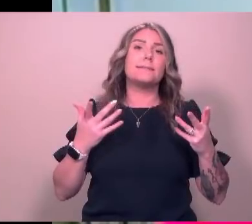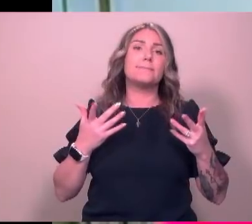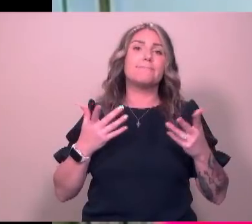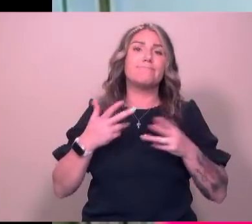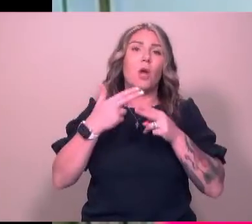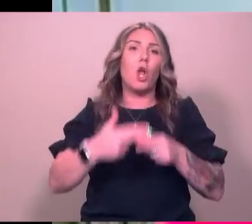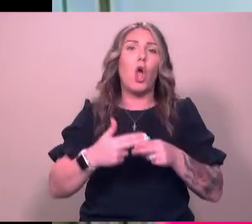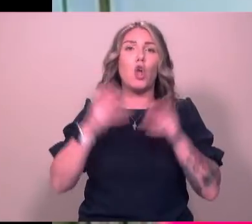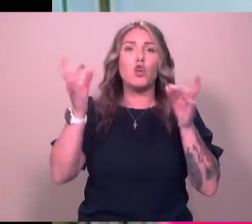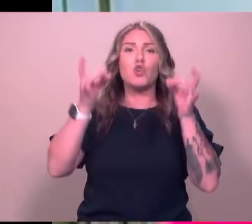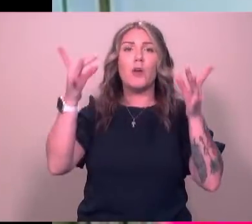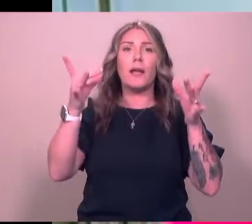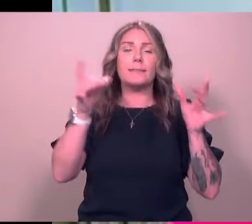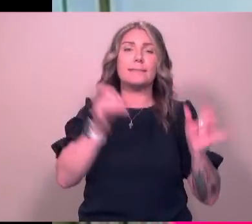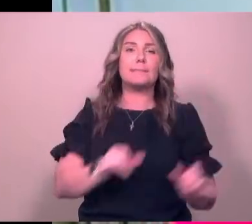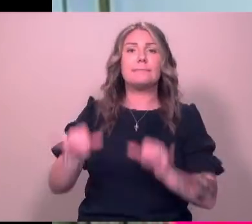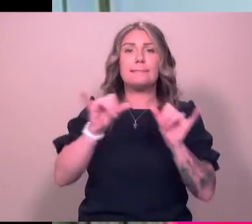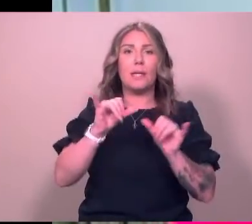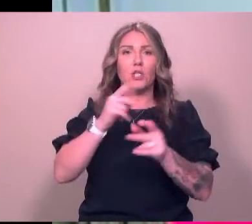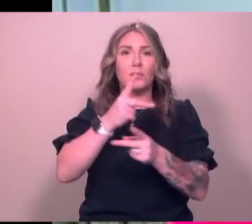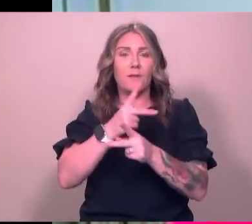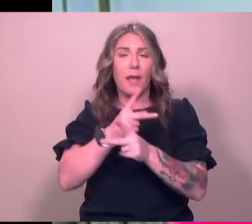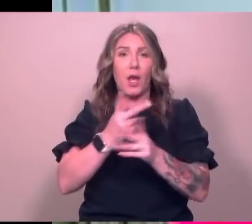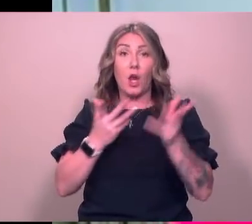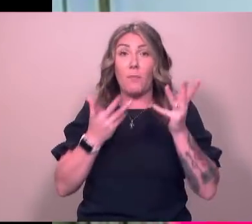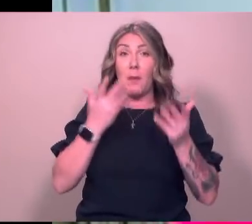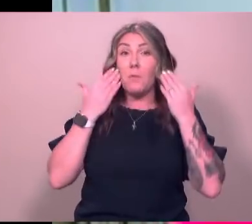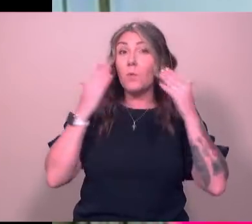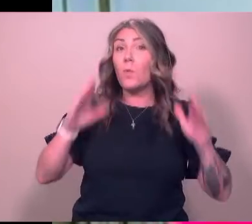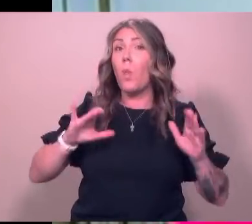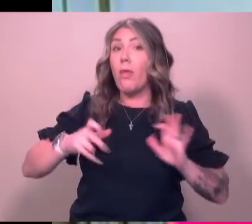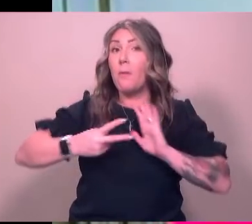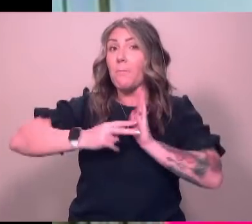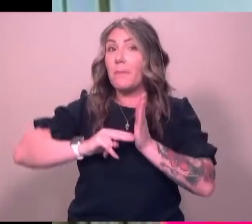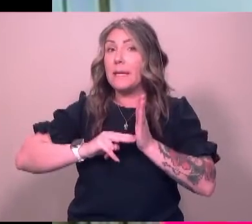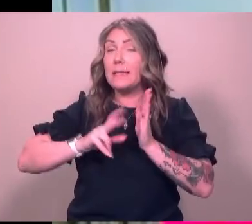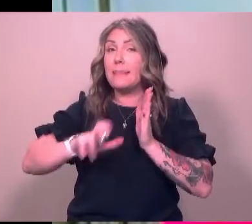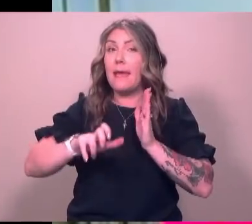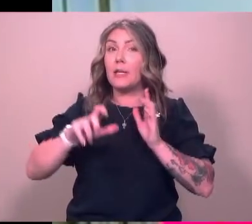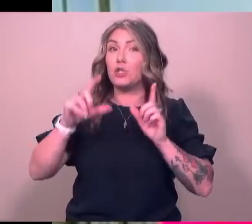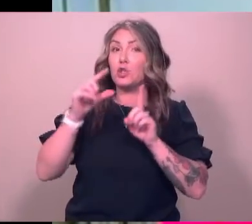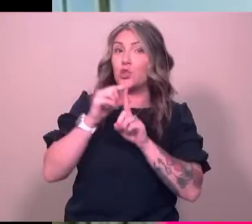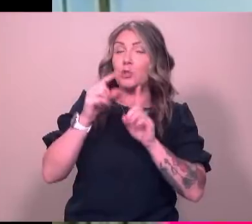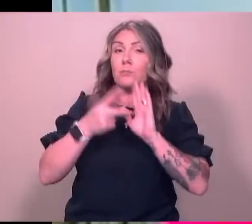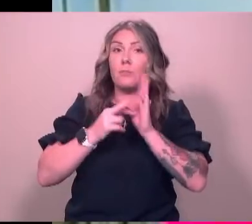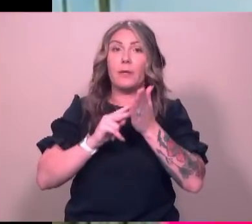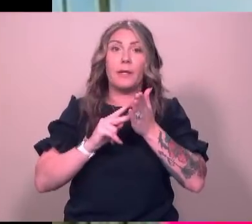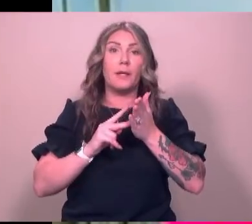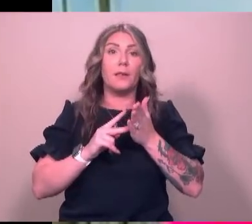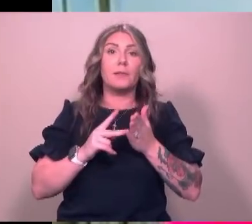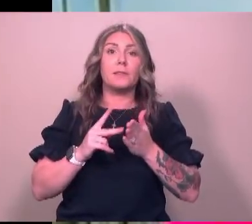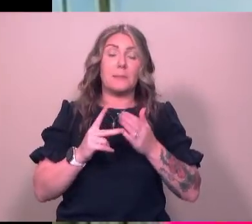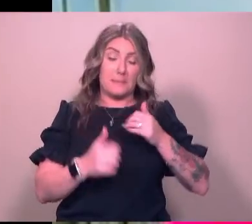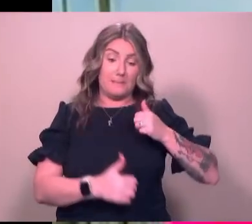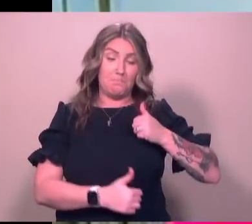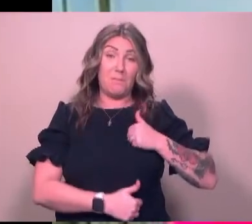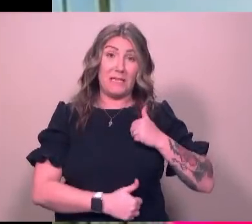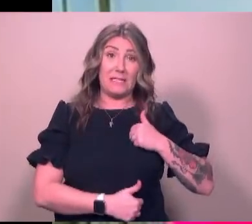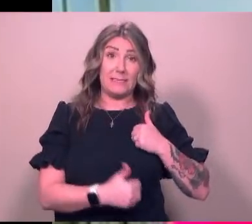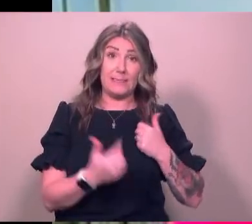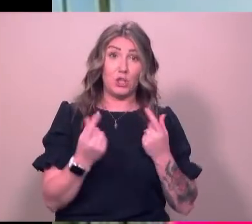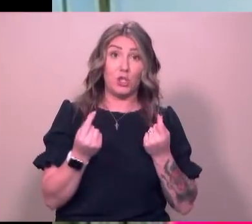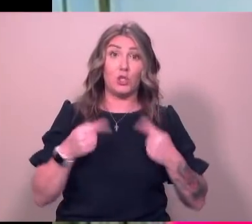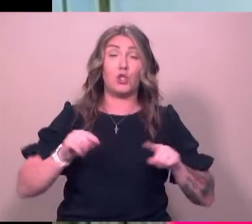of care. And for those of you listening who may not be familiar with that terminology, it is basically what the military does